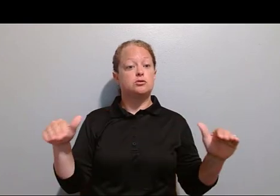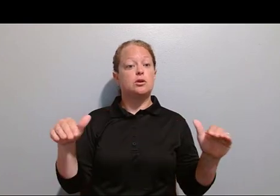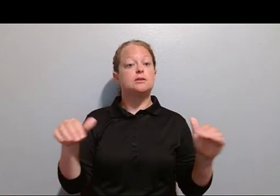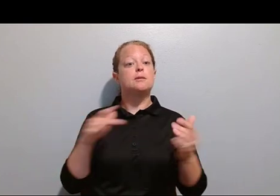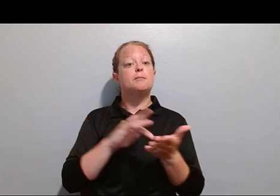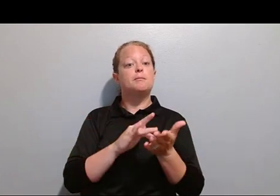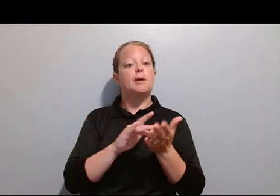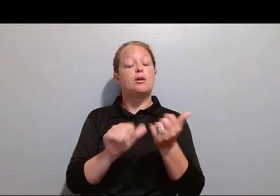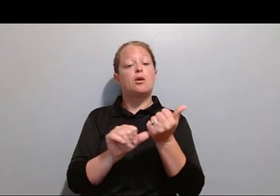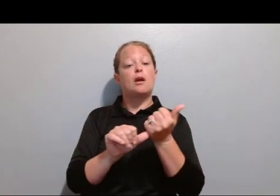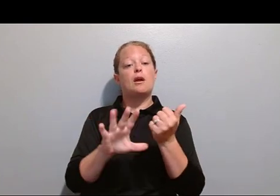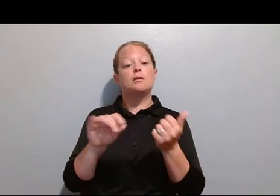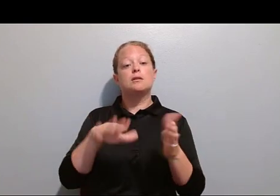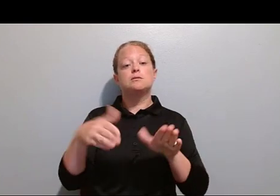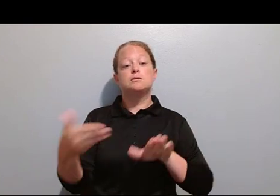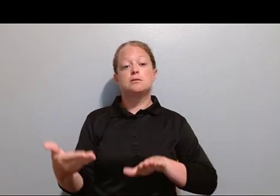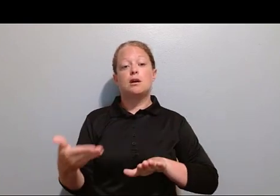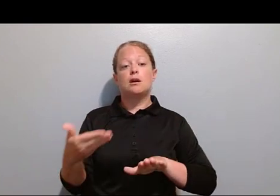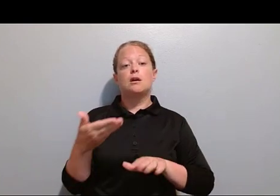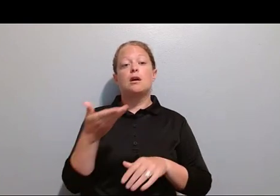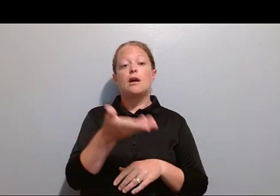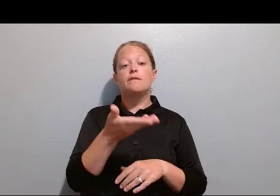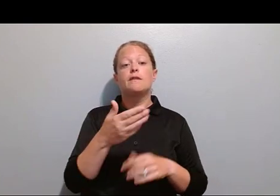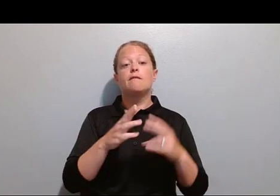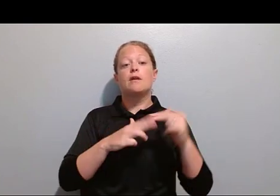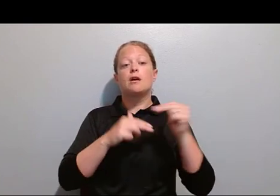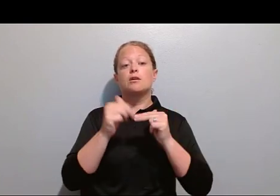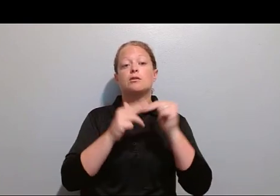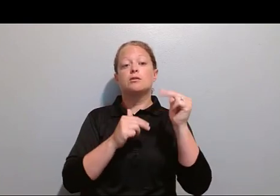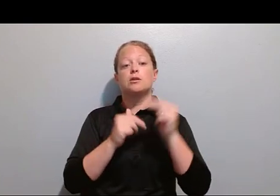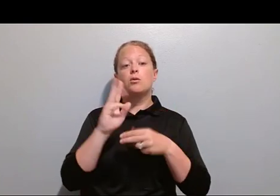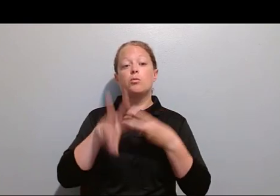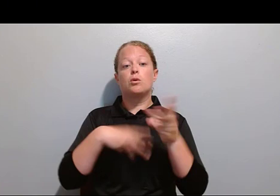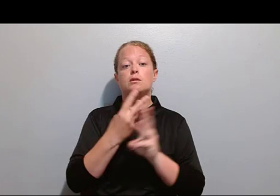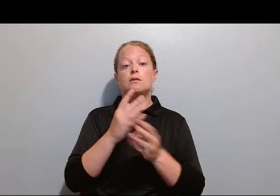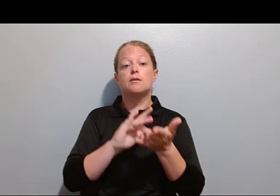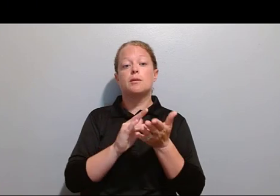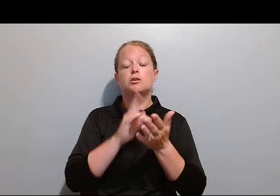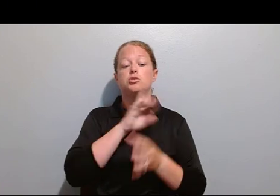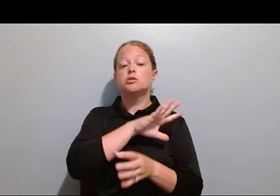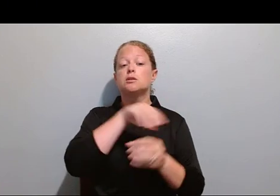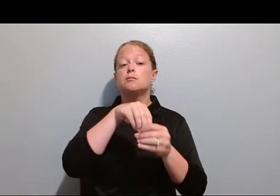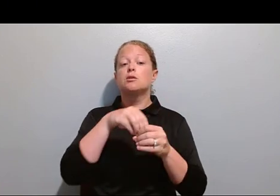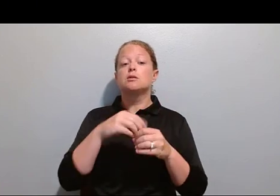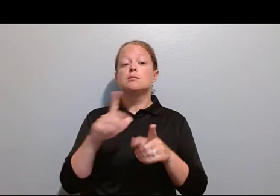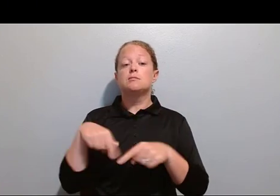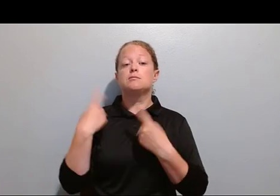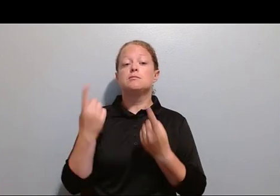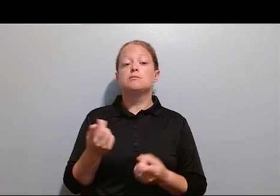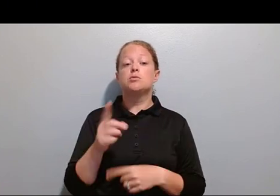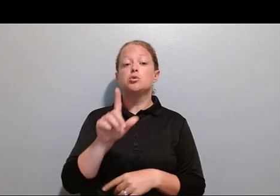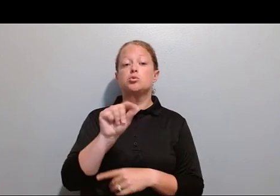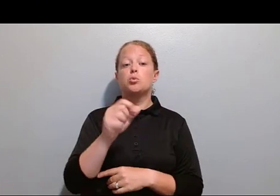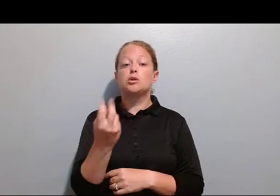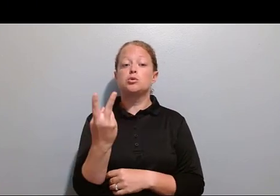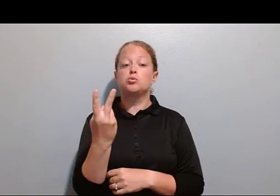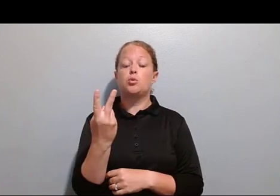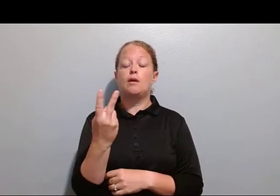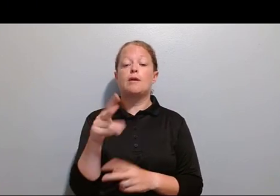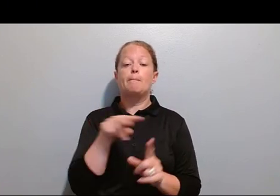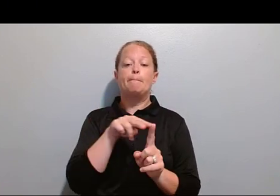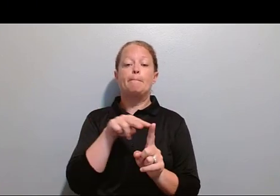2015. At the Faculty of Medicine at University of Montreal, she's been participating since 2012 in